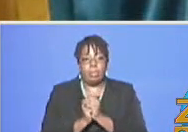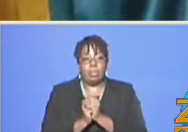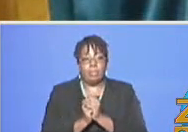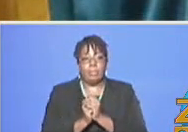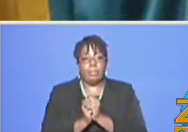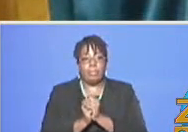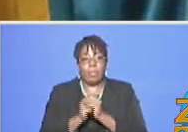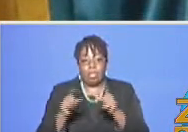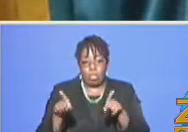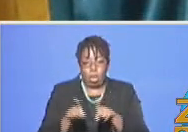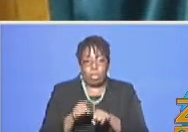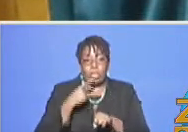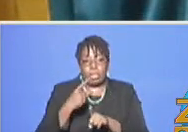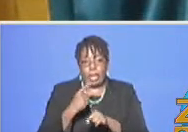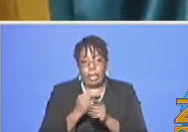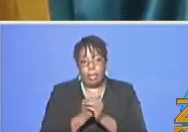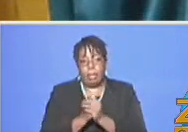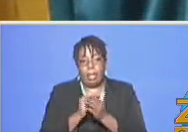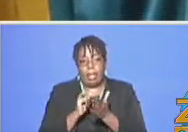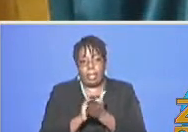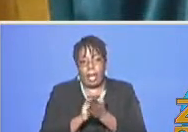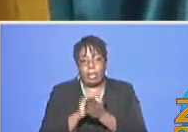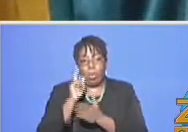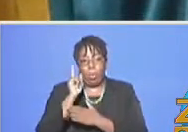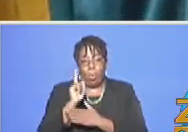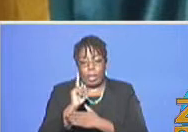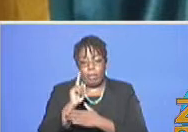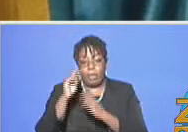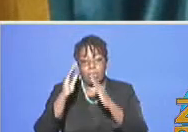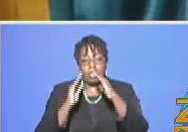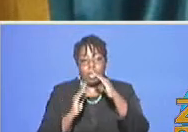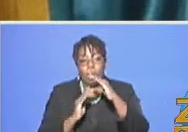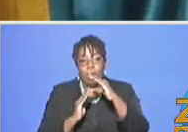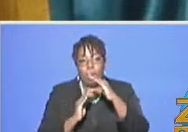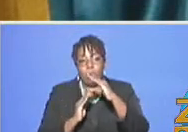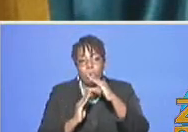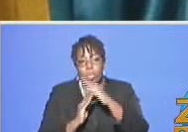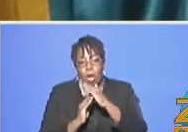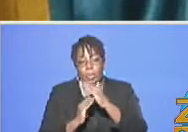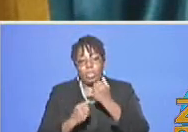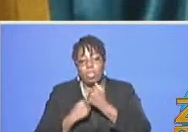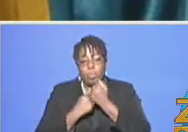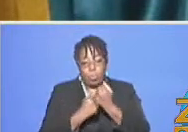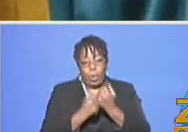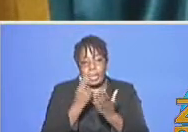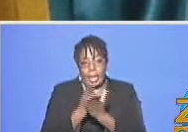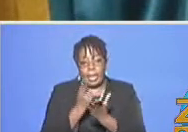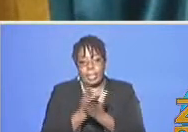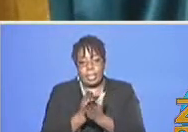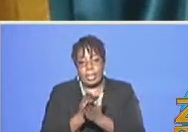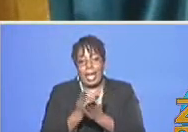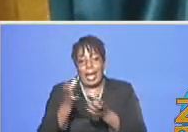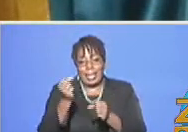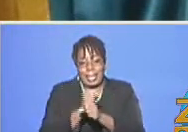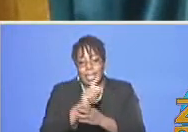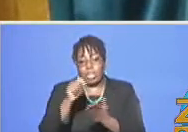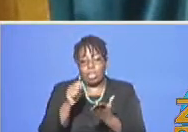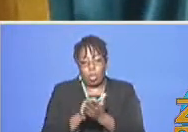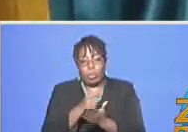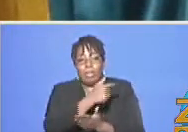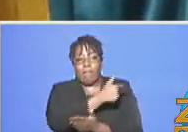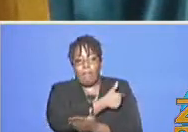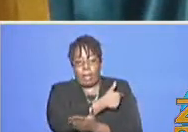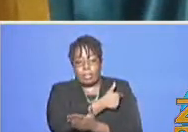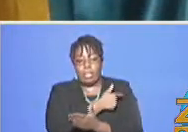Etienne adding that one of PAHO's top priorities is to support Haiti and get its COVID-19 vaccination started to help